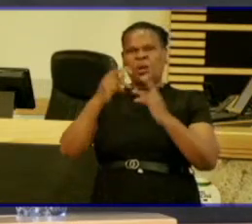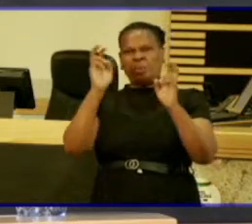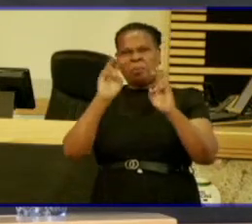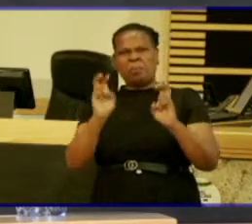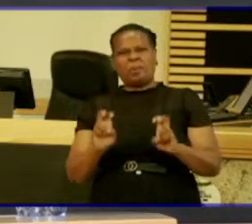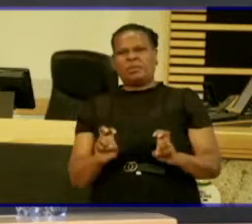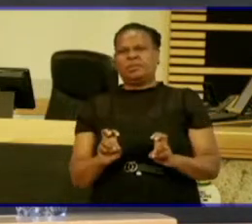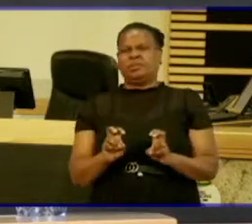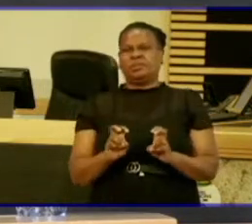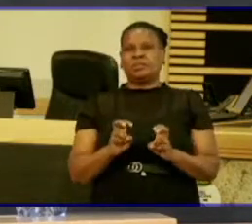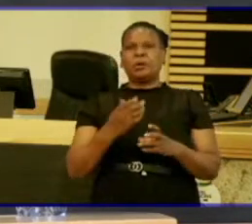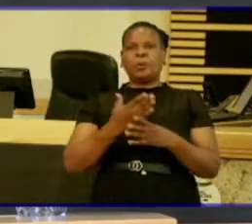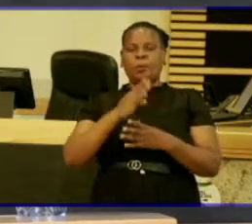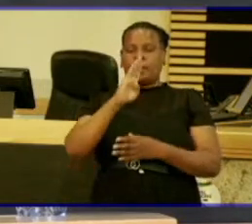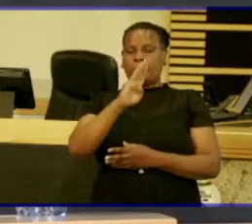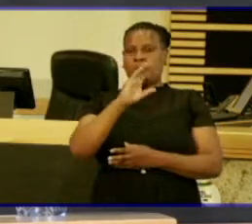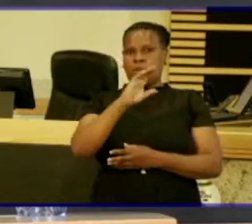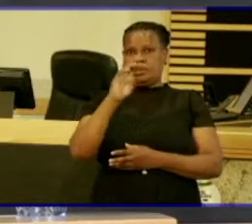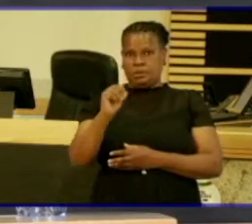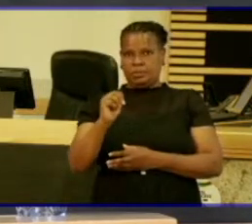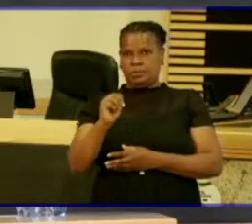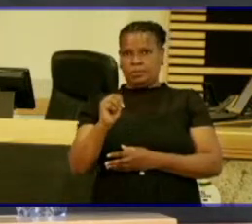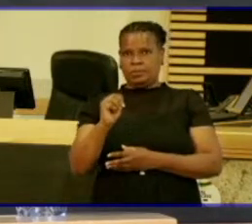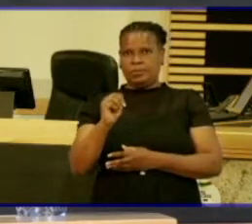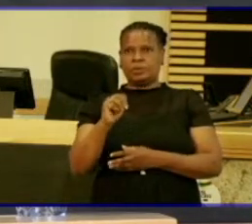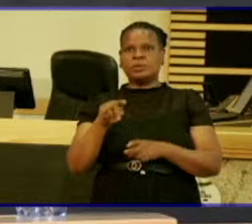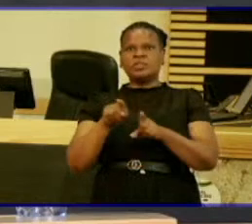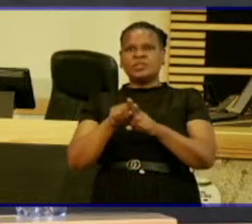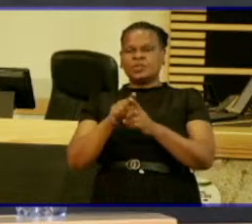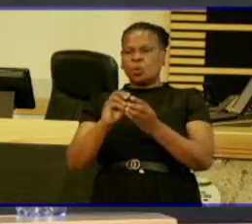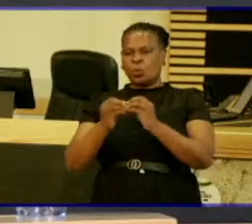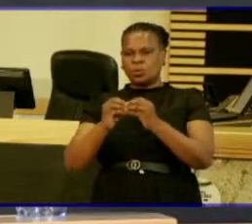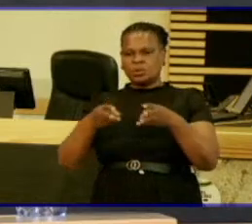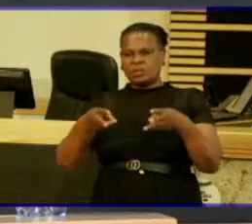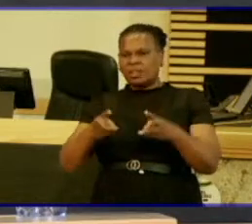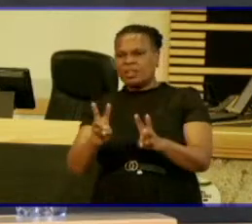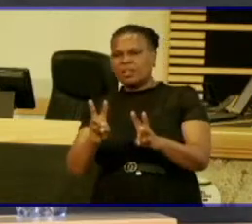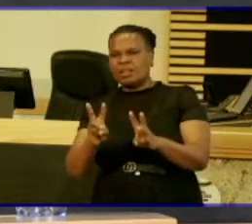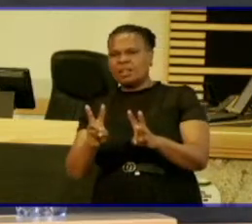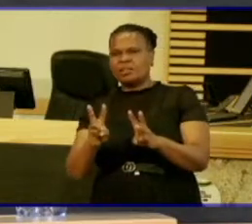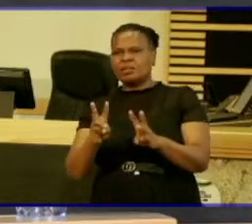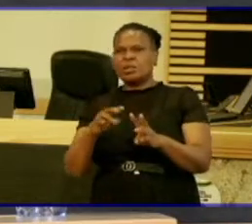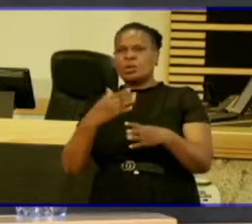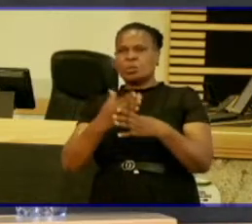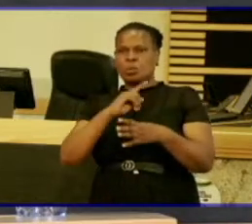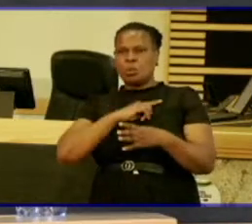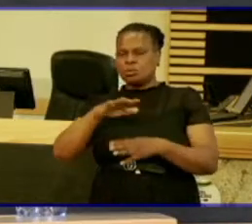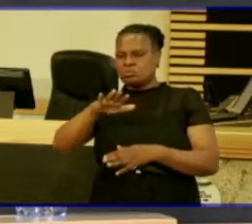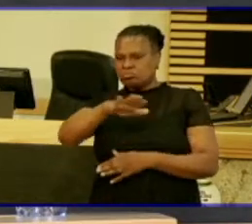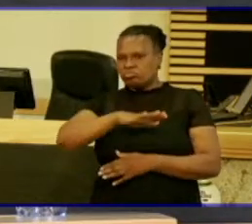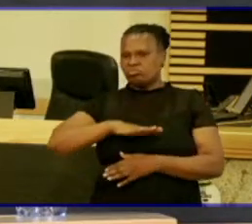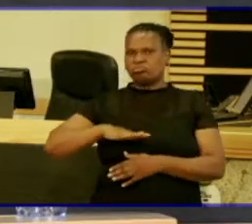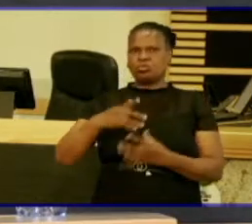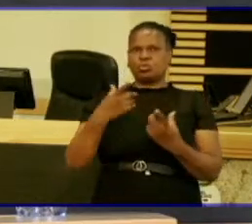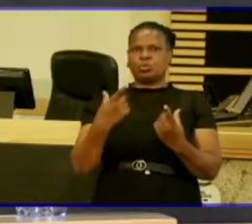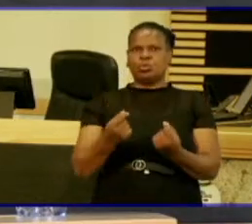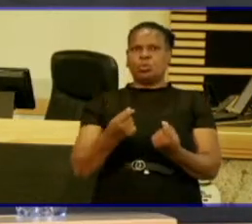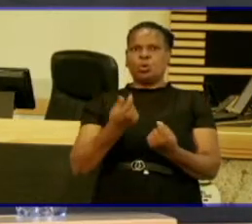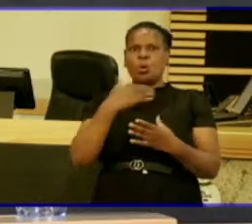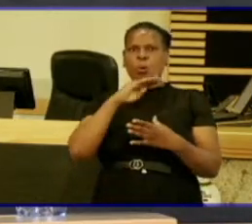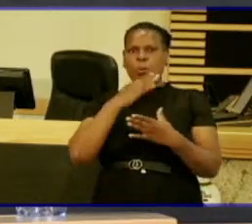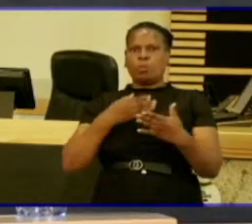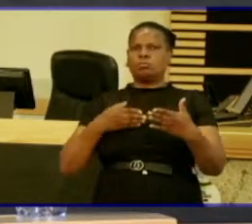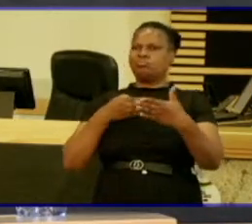the Buffalo City Metro and Infrastructure South Africa to get the appropriate zoning rights and unlock the